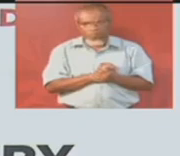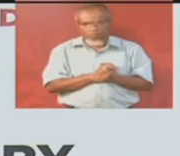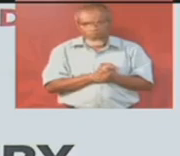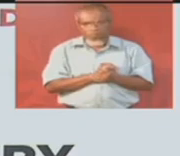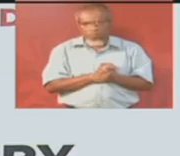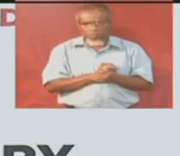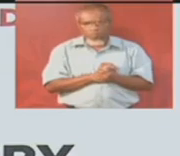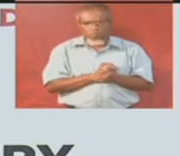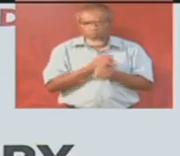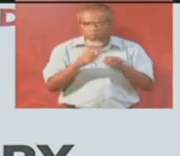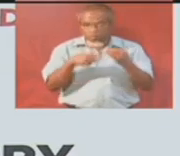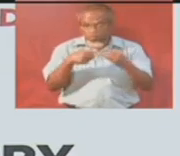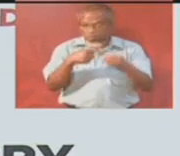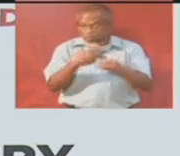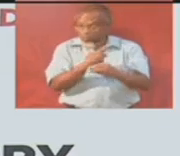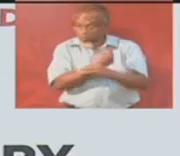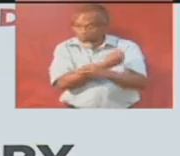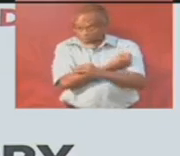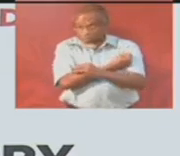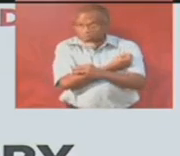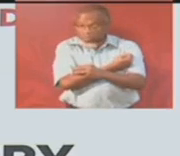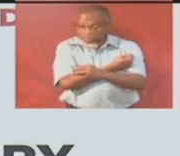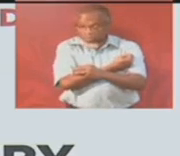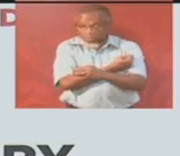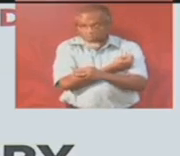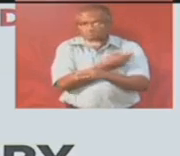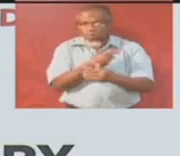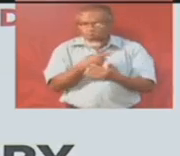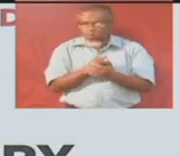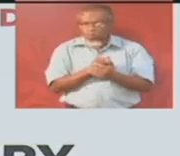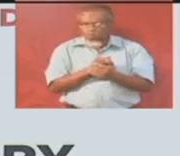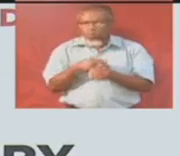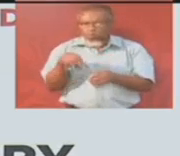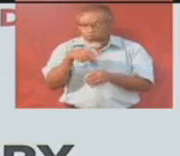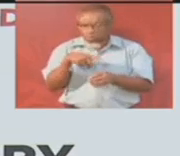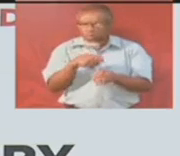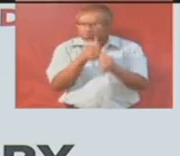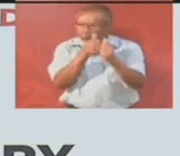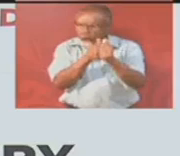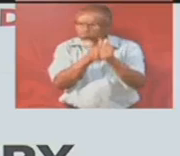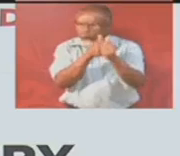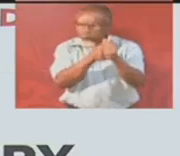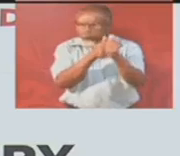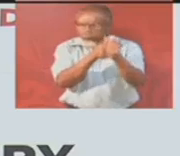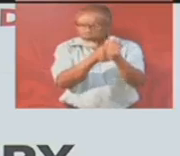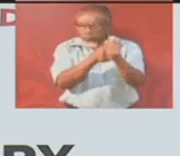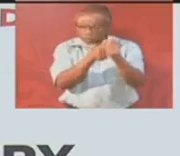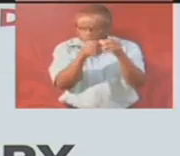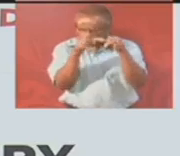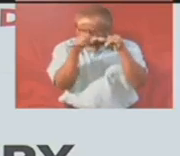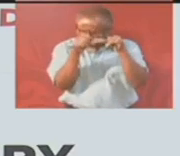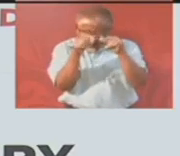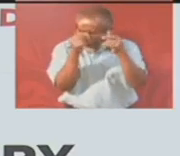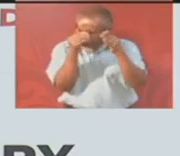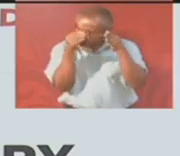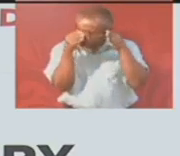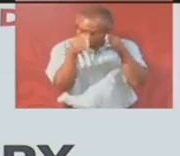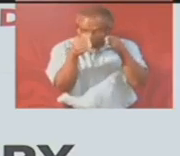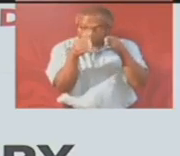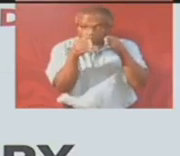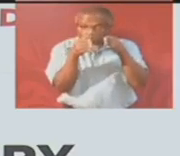as vaccinating people, we are adhering as far as humanly possible to the